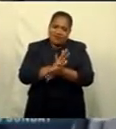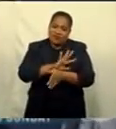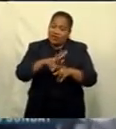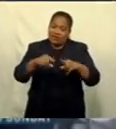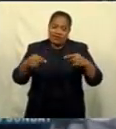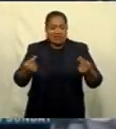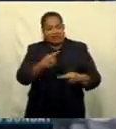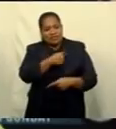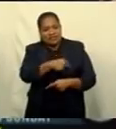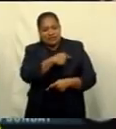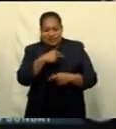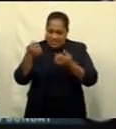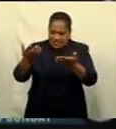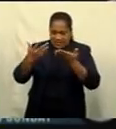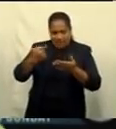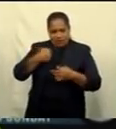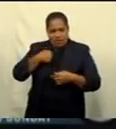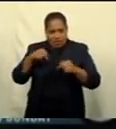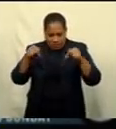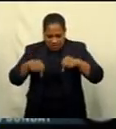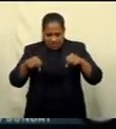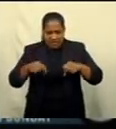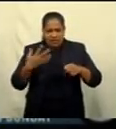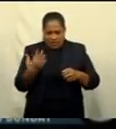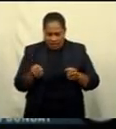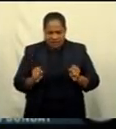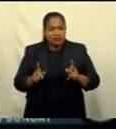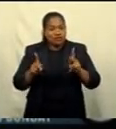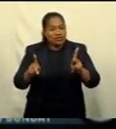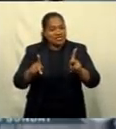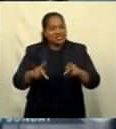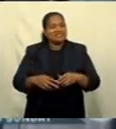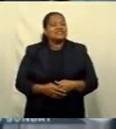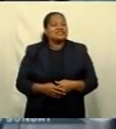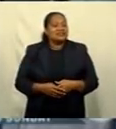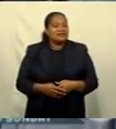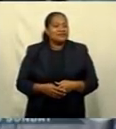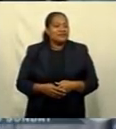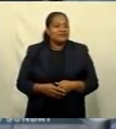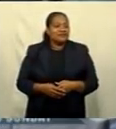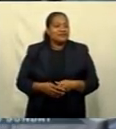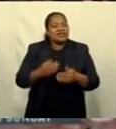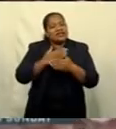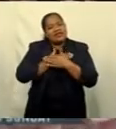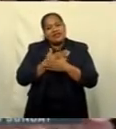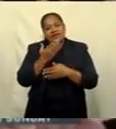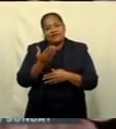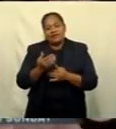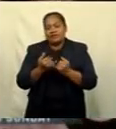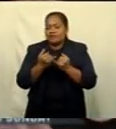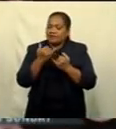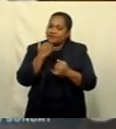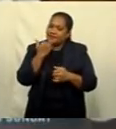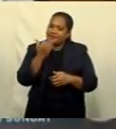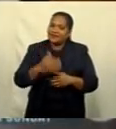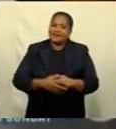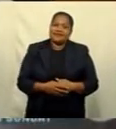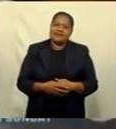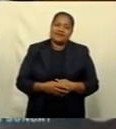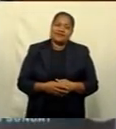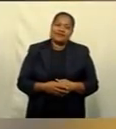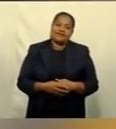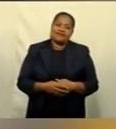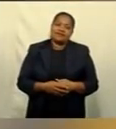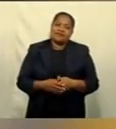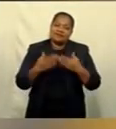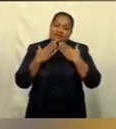sacrificed and given to me to be here, to have these opportunities, and I love you very much, and